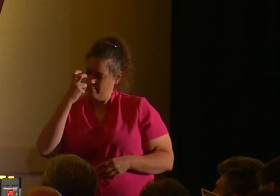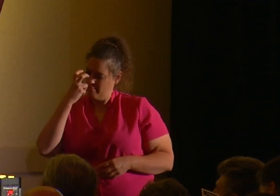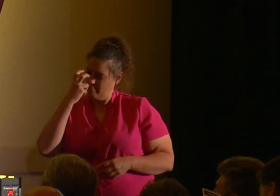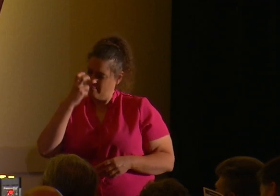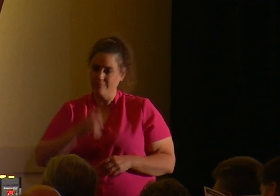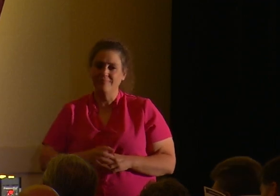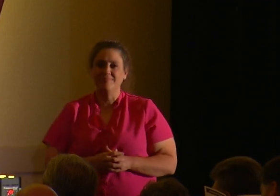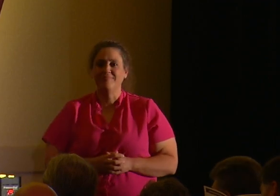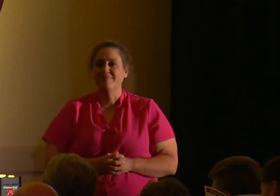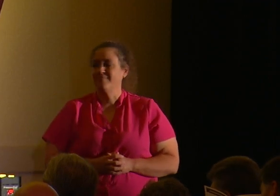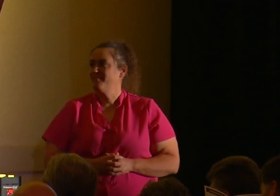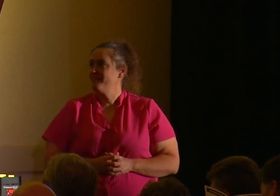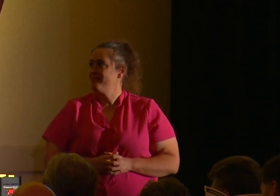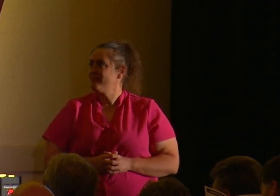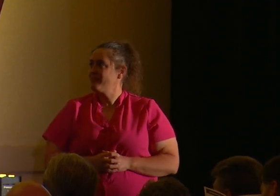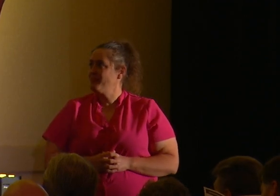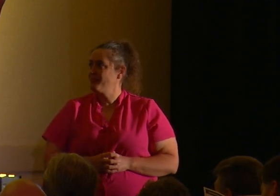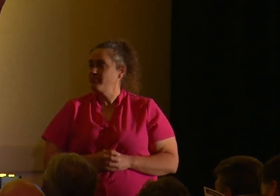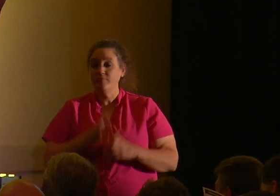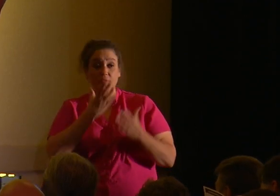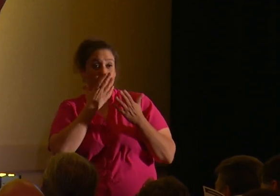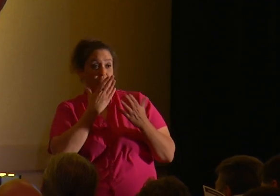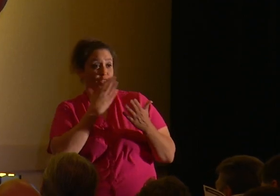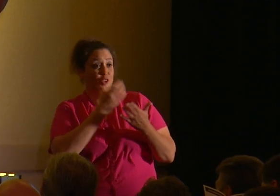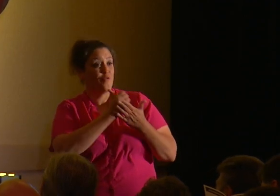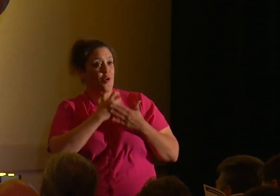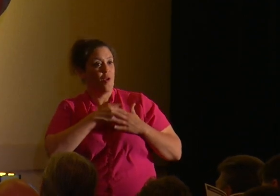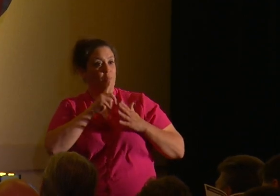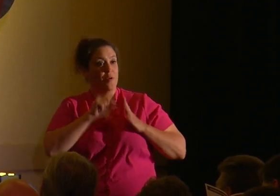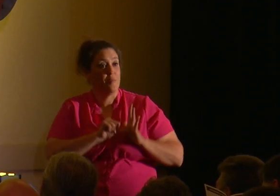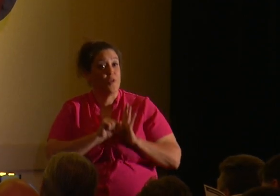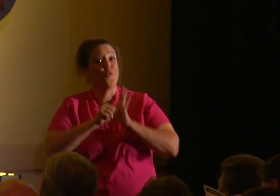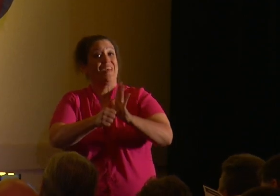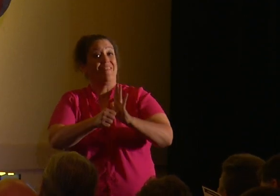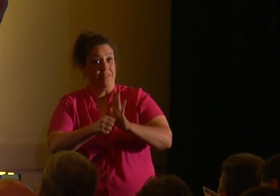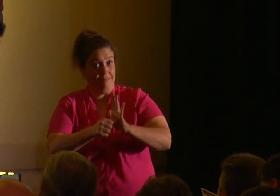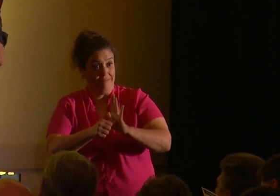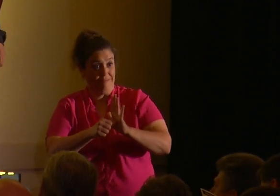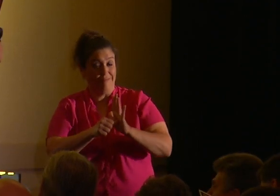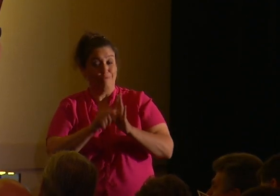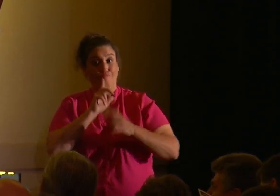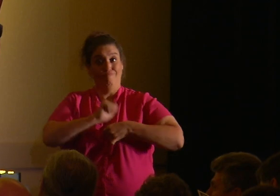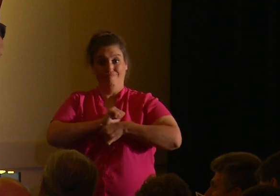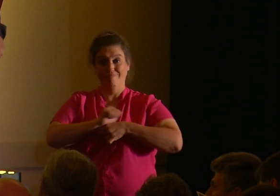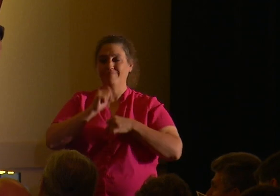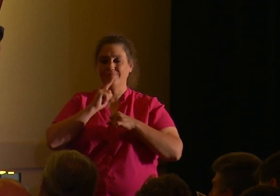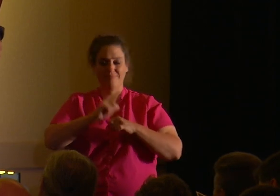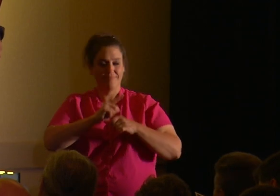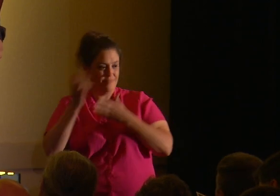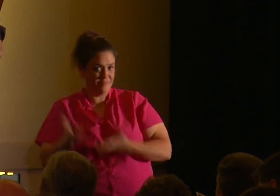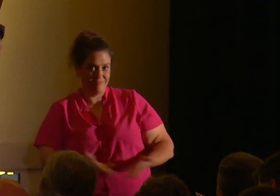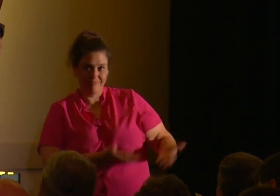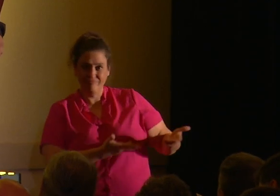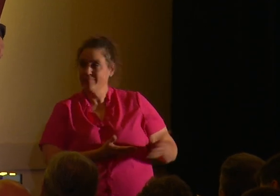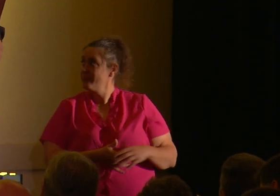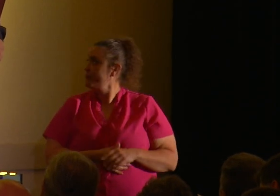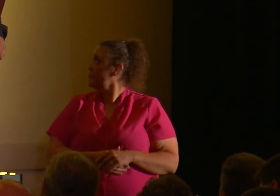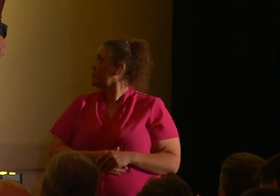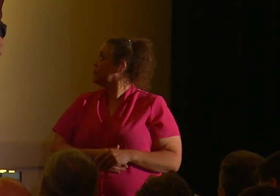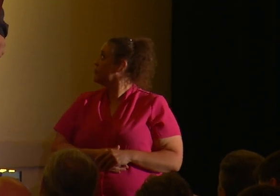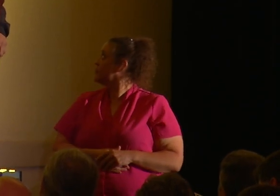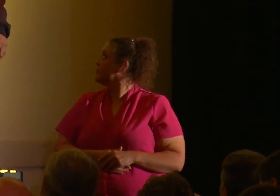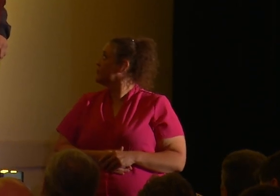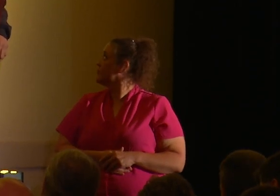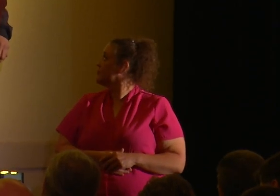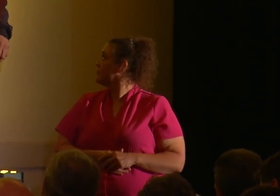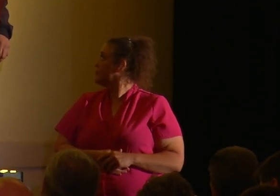does not believe it. Oh, well. So thank you for helping me to make that point. You're very welcome. Yay. And take it away, my friend. By the way, I don't have my booklet, so I'm